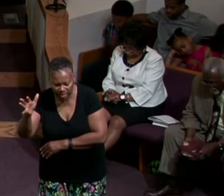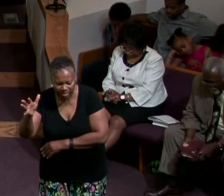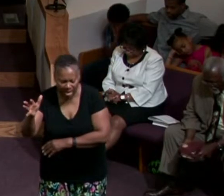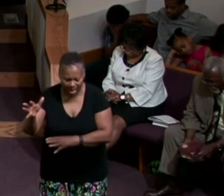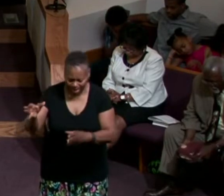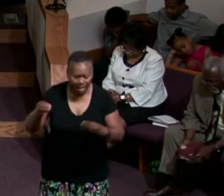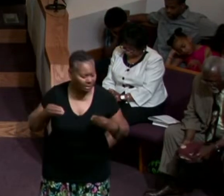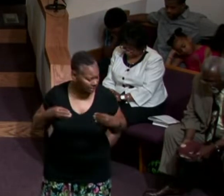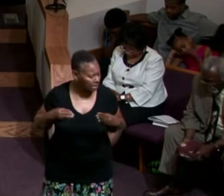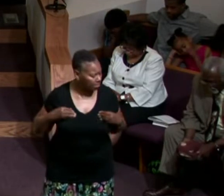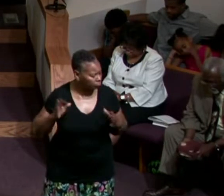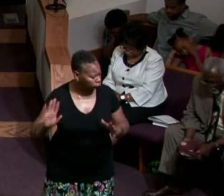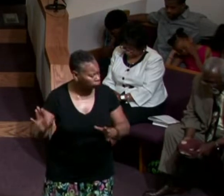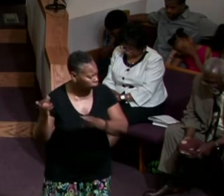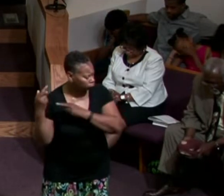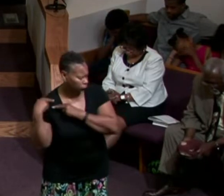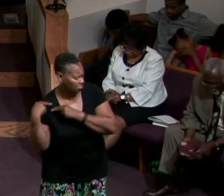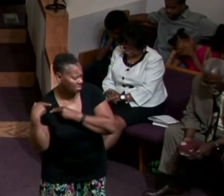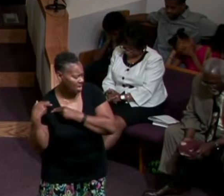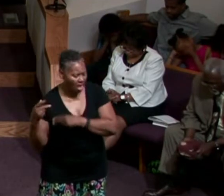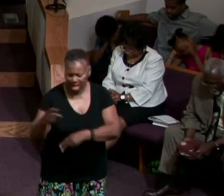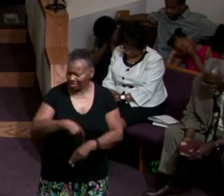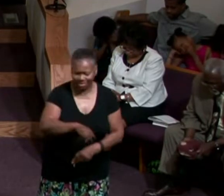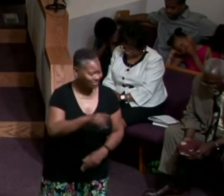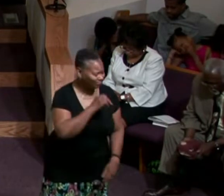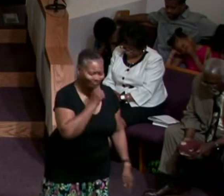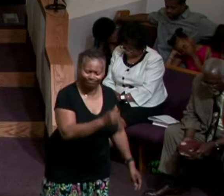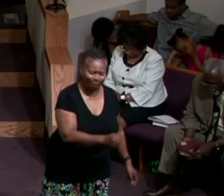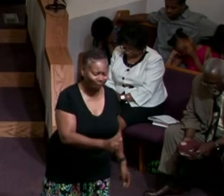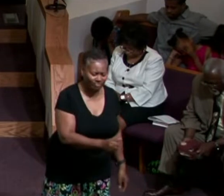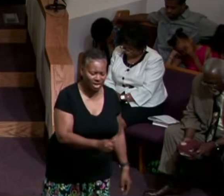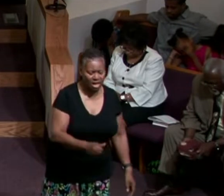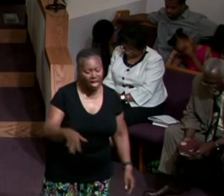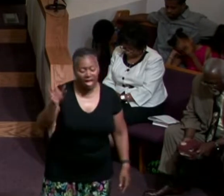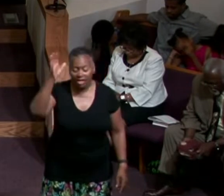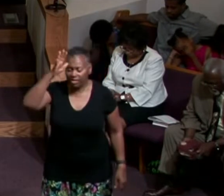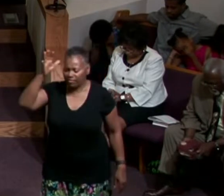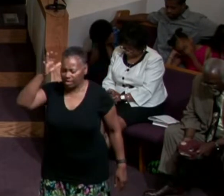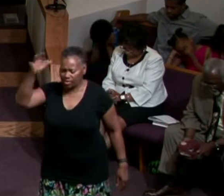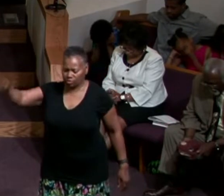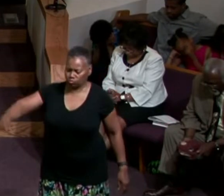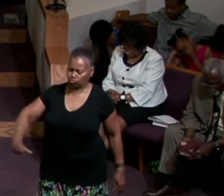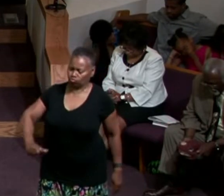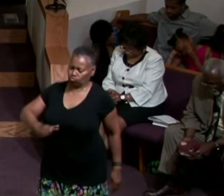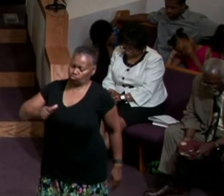slacking, to the fathers who proudly own their children,